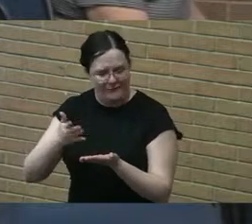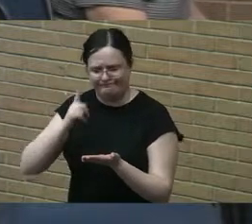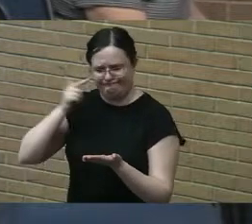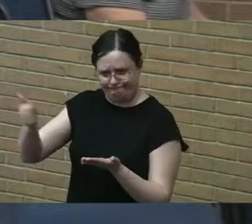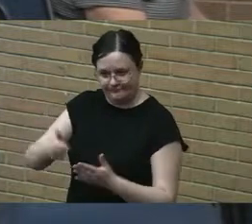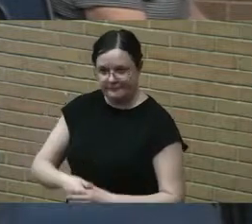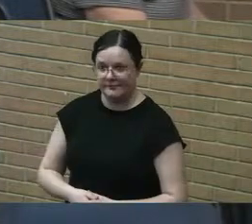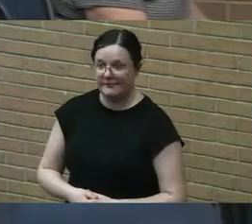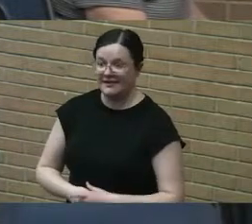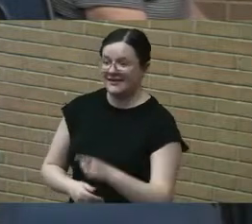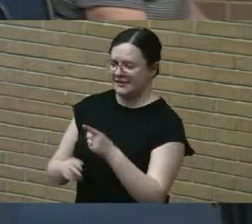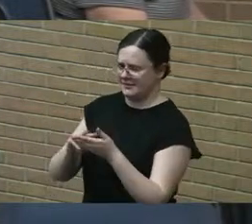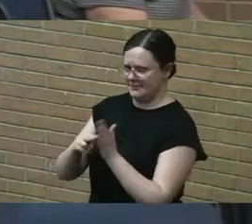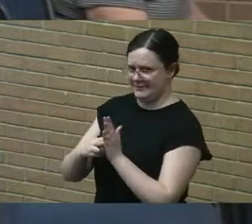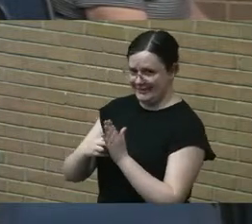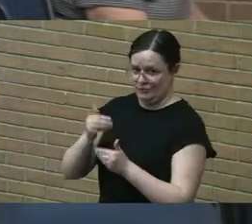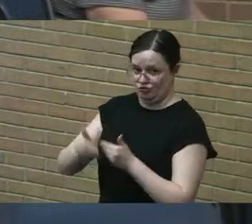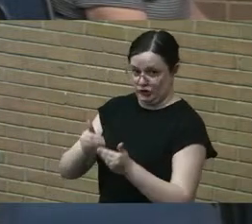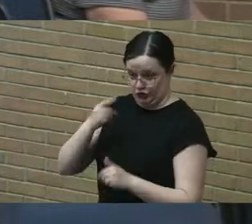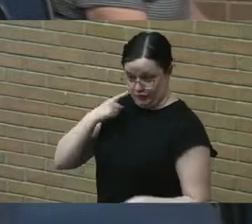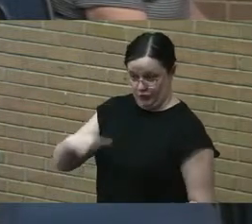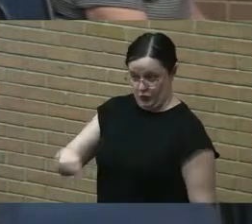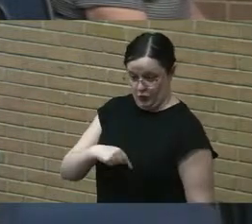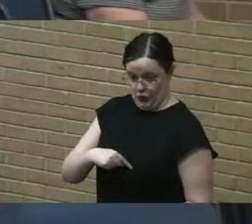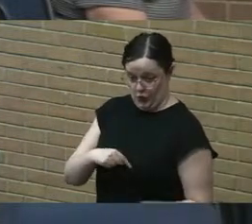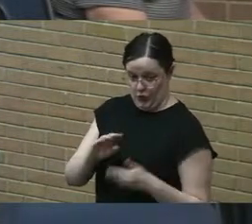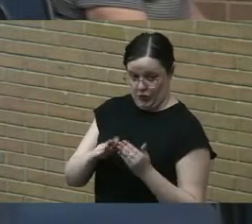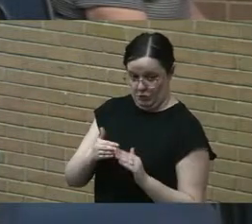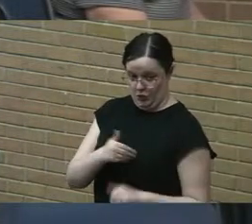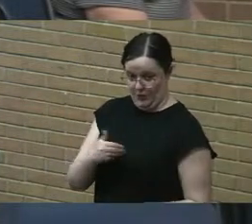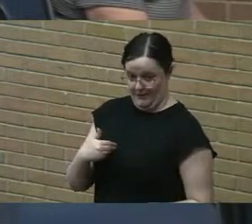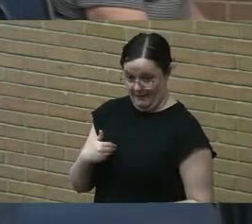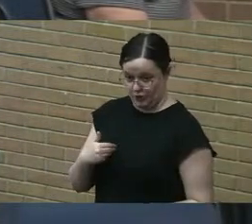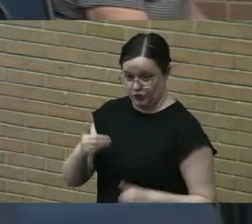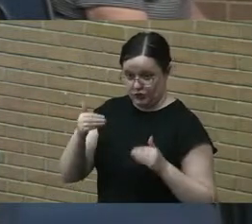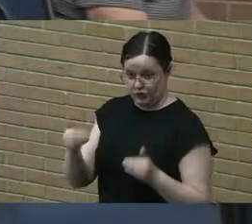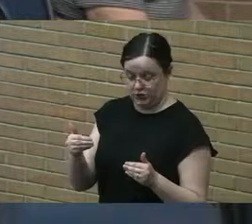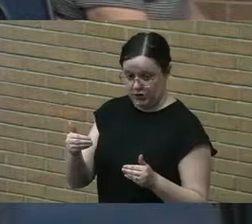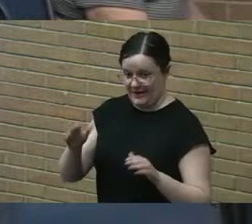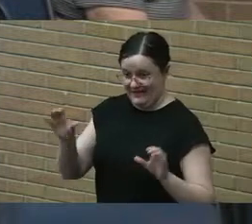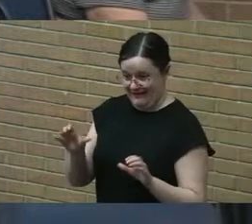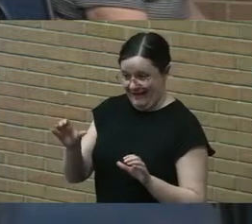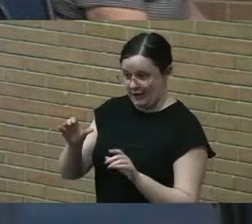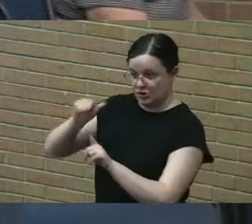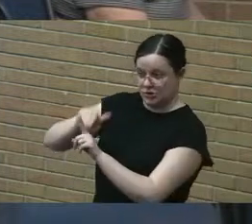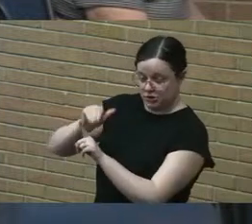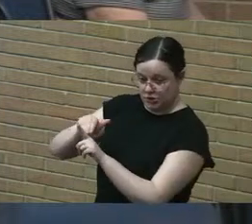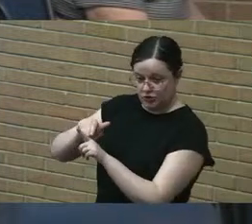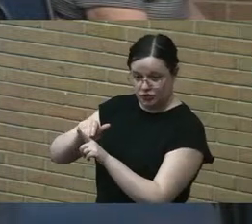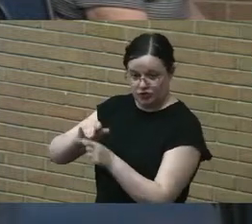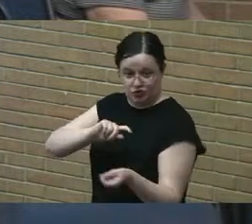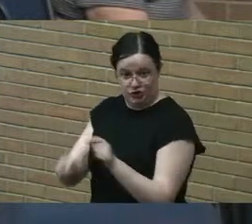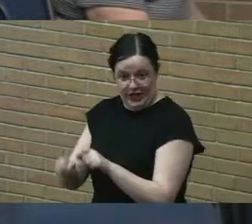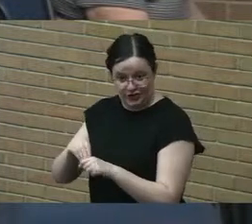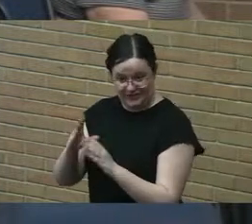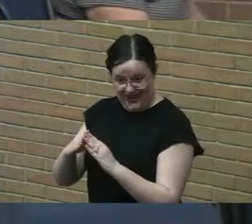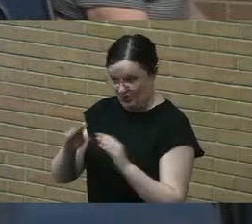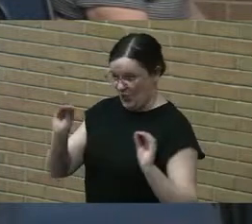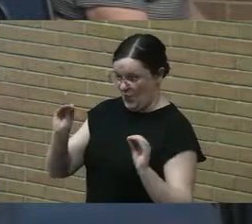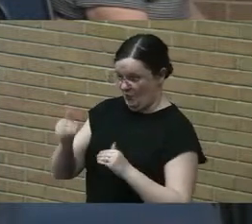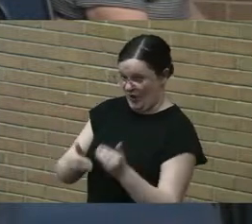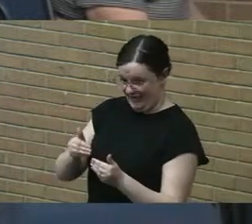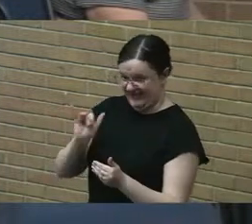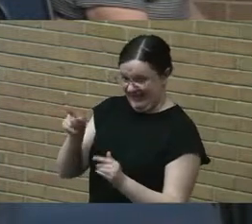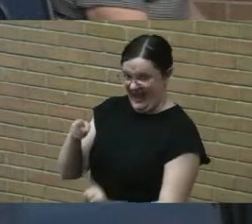no procedural way for members of the community to act to get anything changed in our town? Is that what